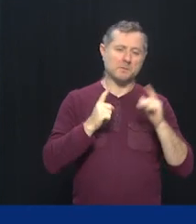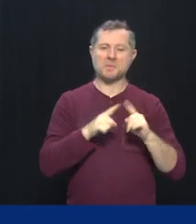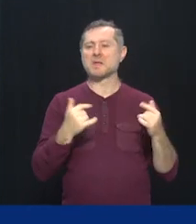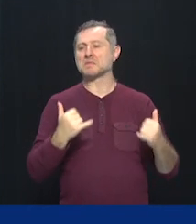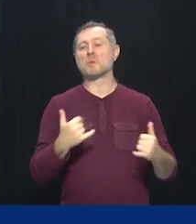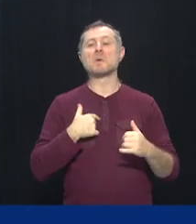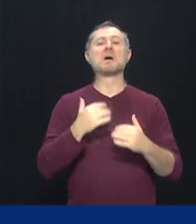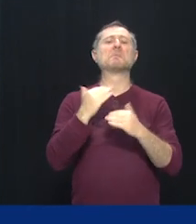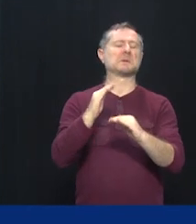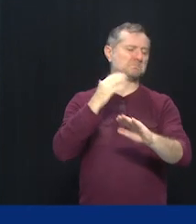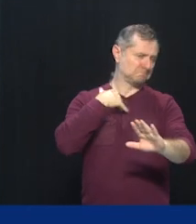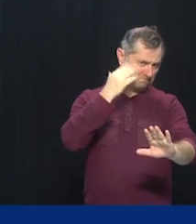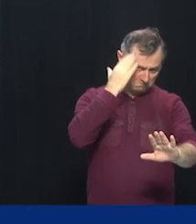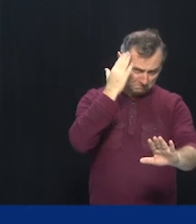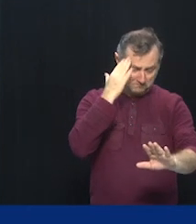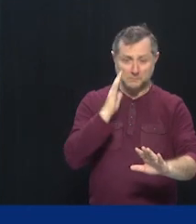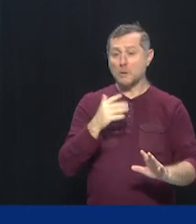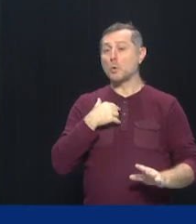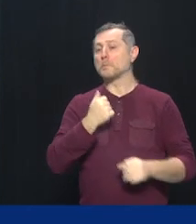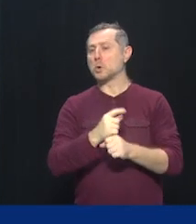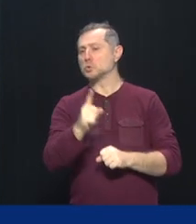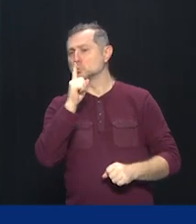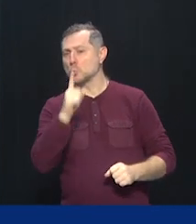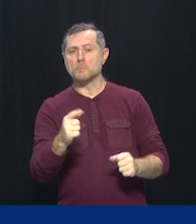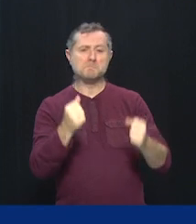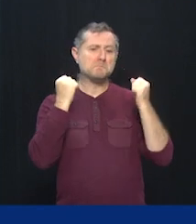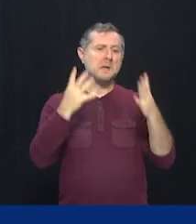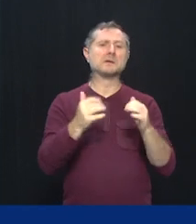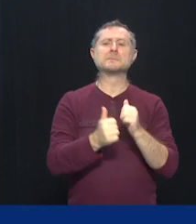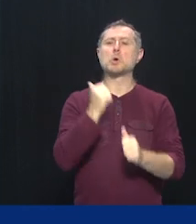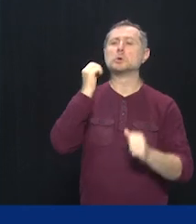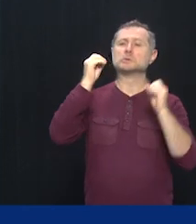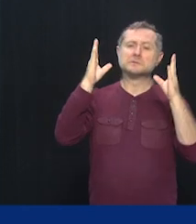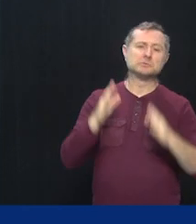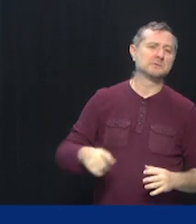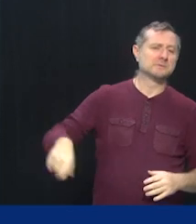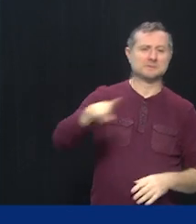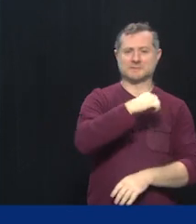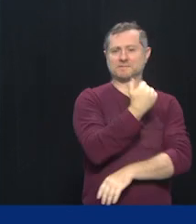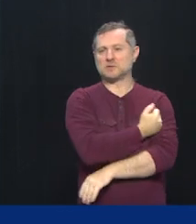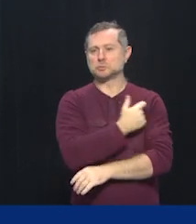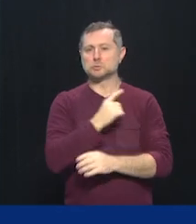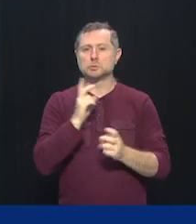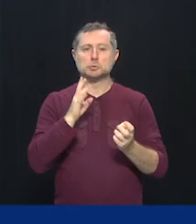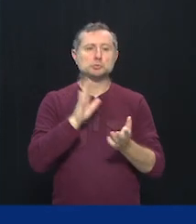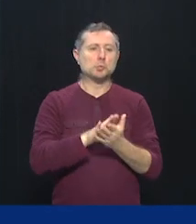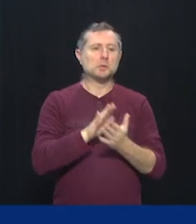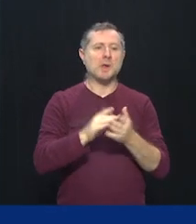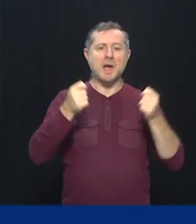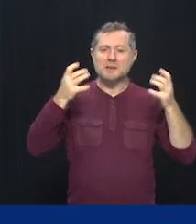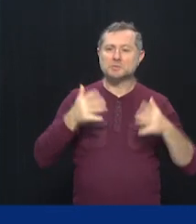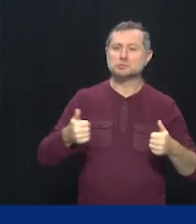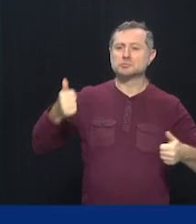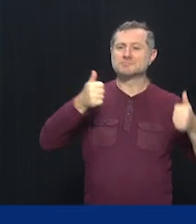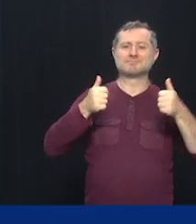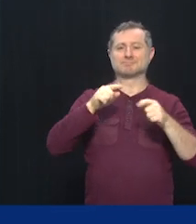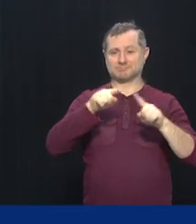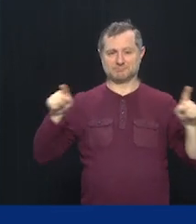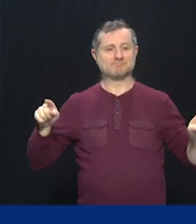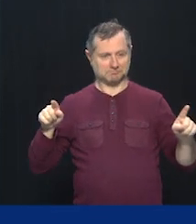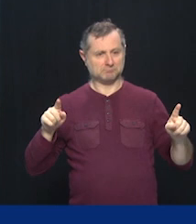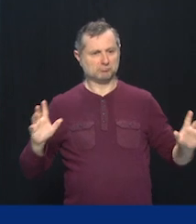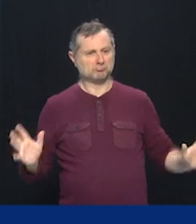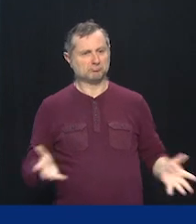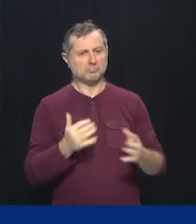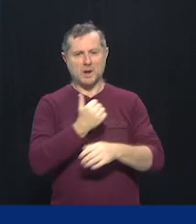want to make sure that everyone, and many teachers are vaccinated, many school administrators are vaccinated, people are vaccinated, and I don't want to dismiss the people